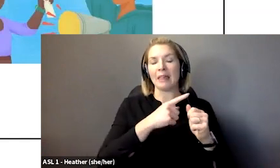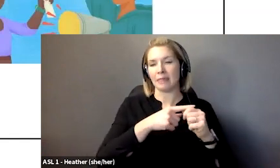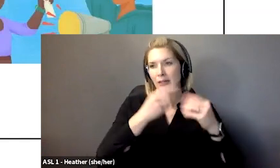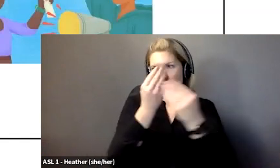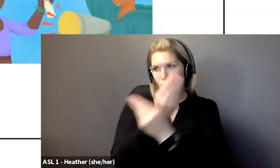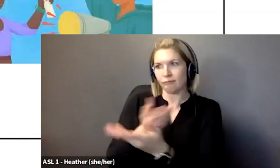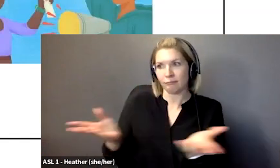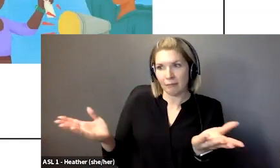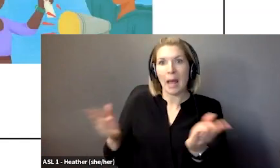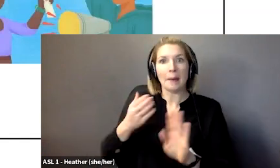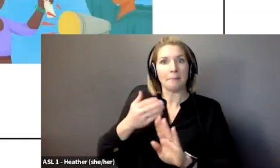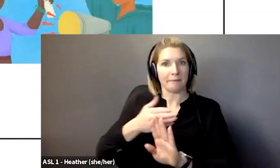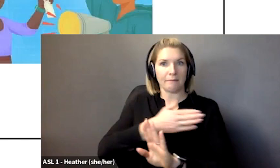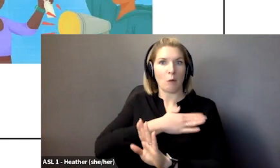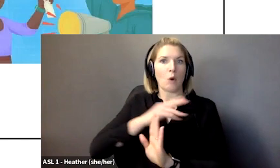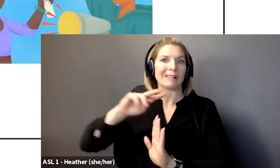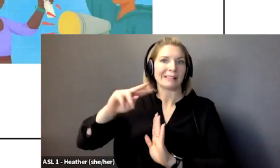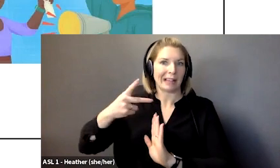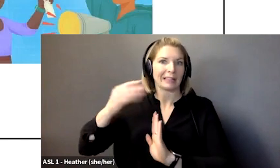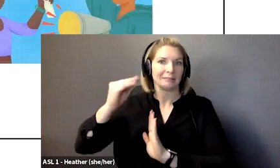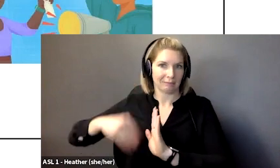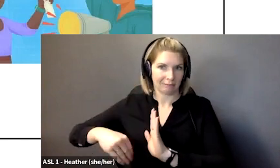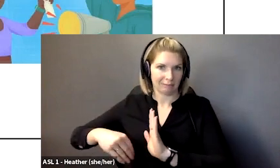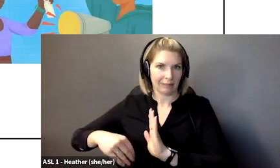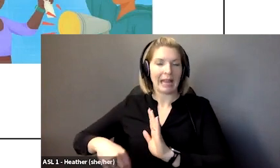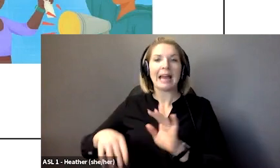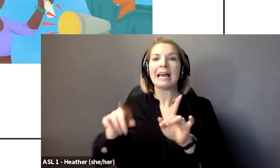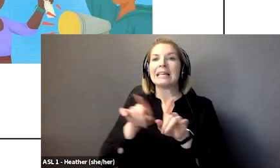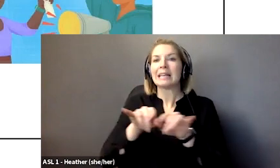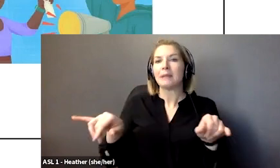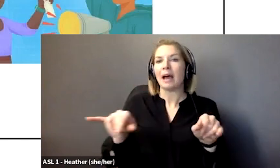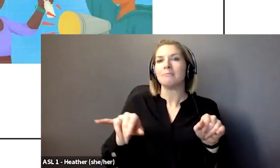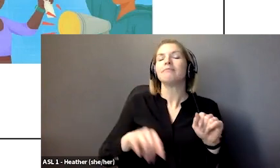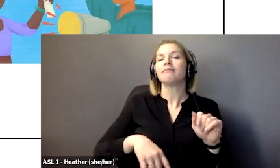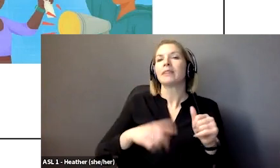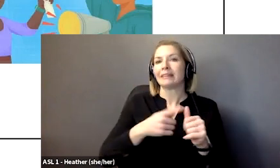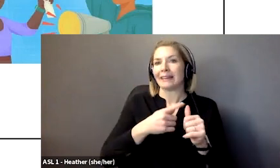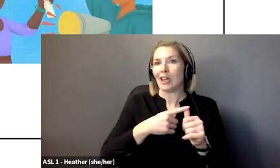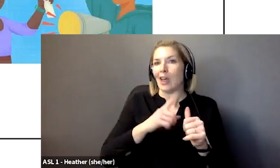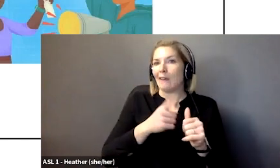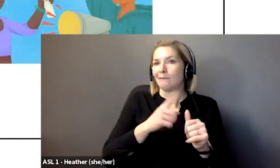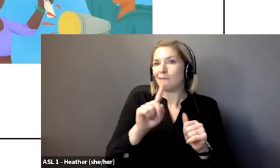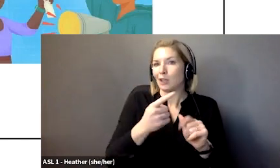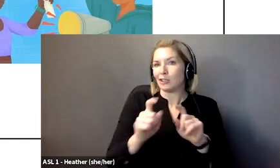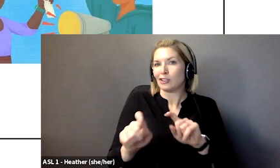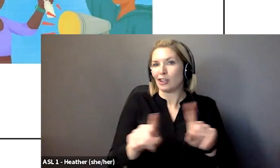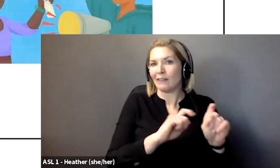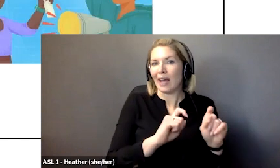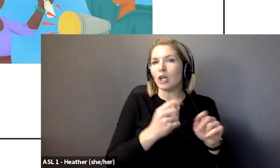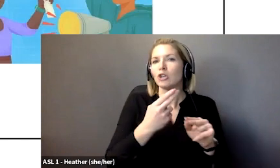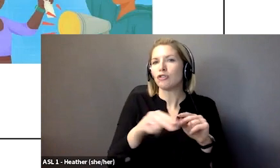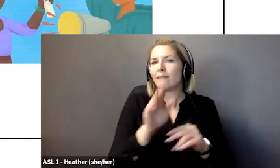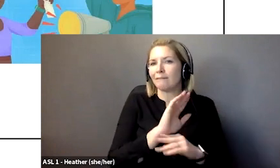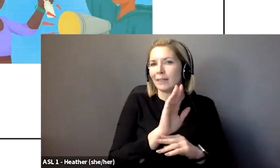in the second Delphi. We also created short videos that were shared with the participants as part of the second round of the